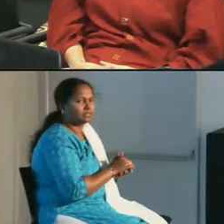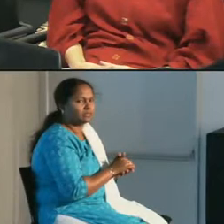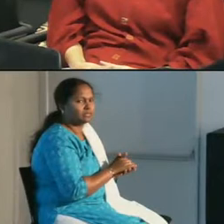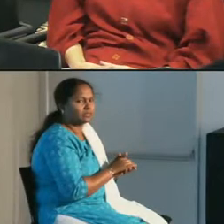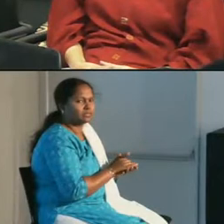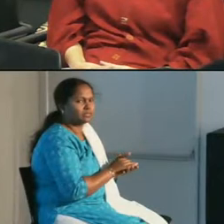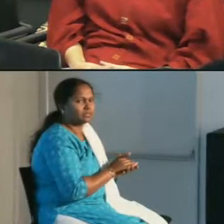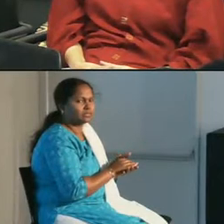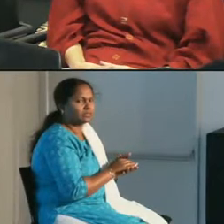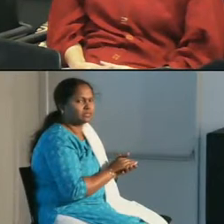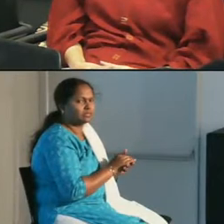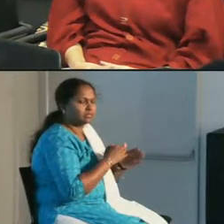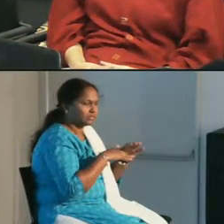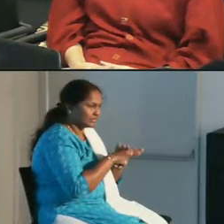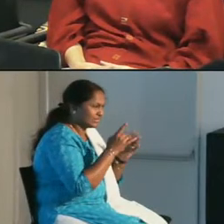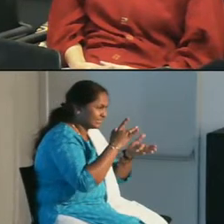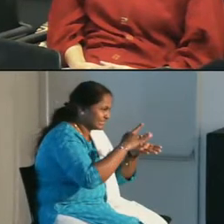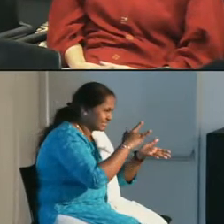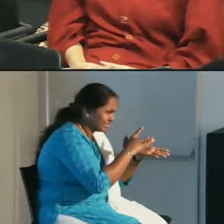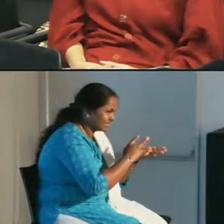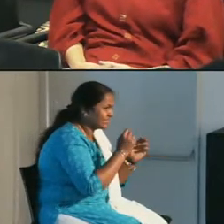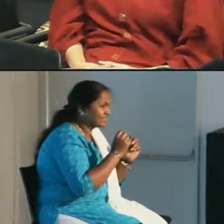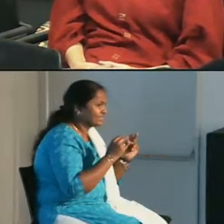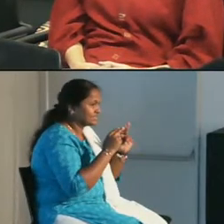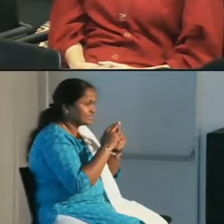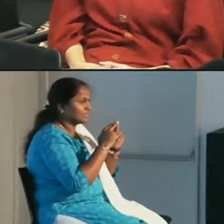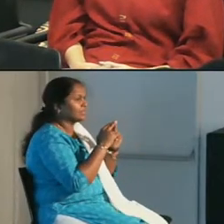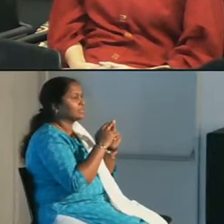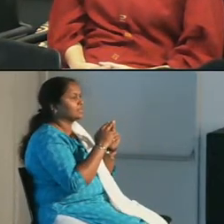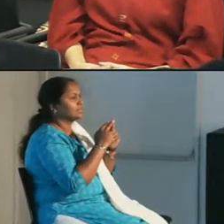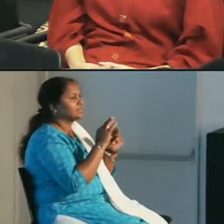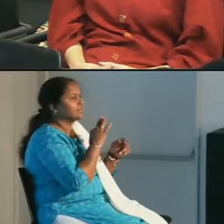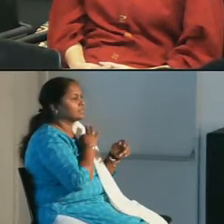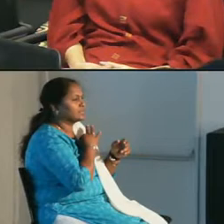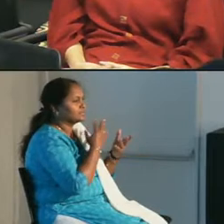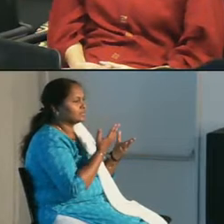I especially in these spaces where